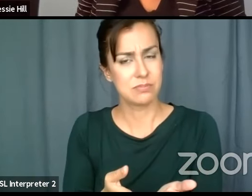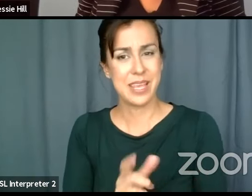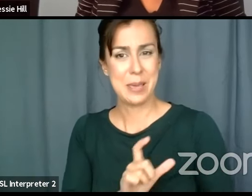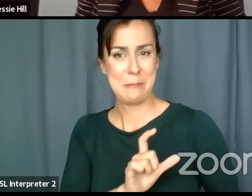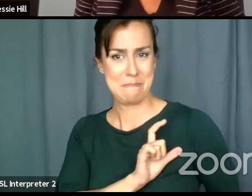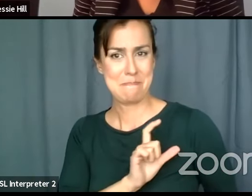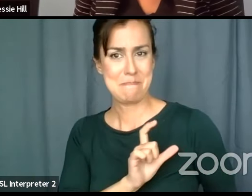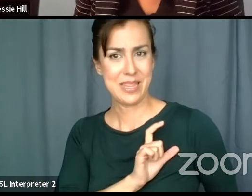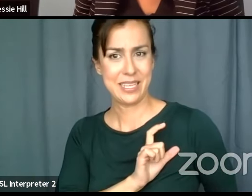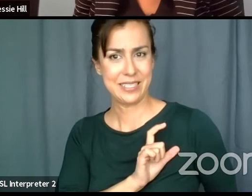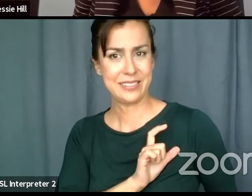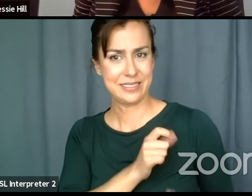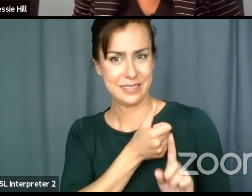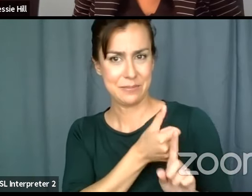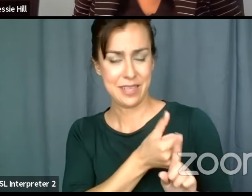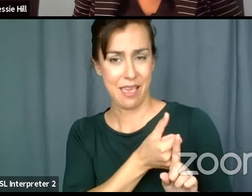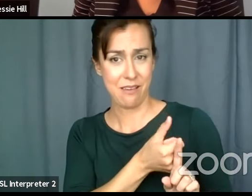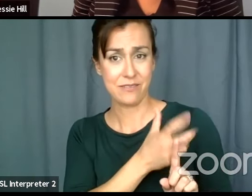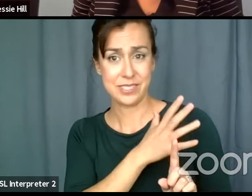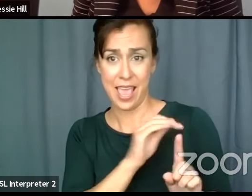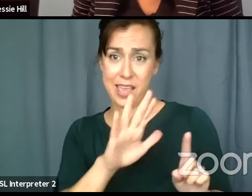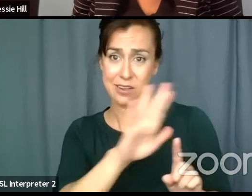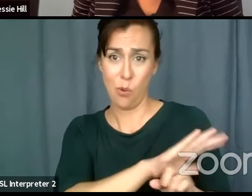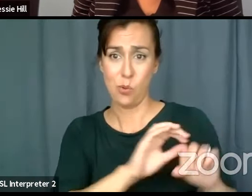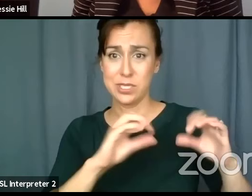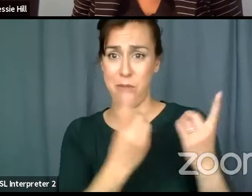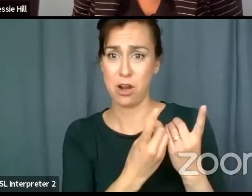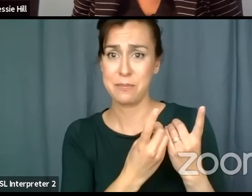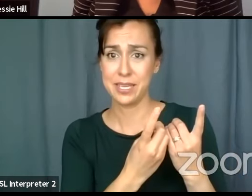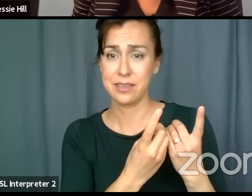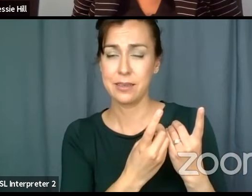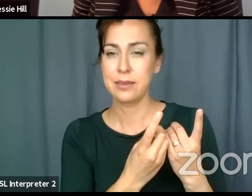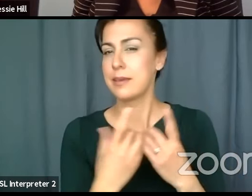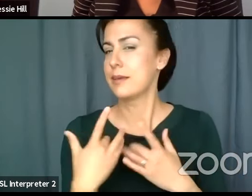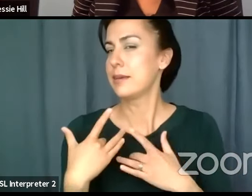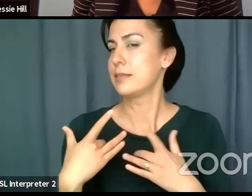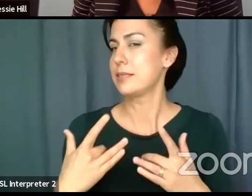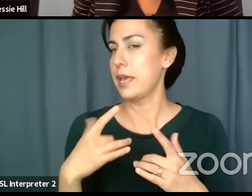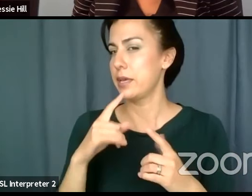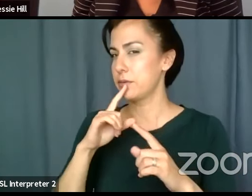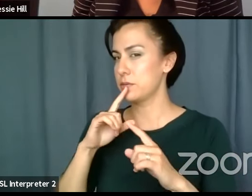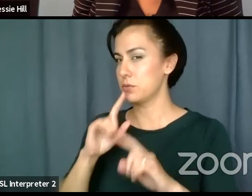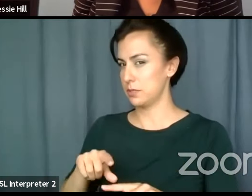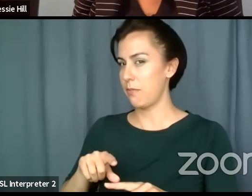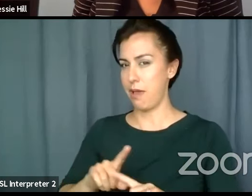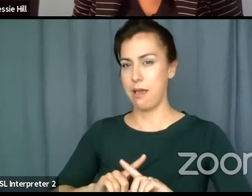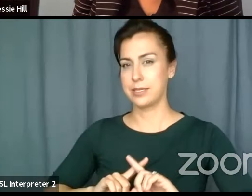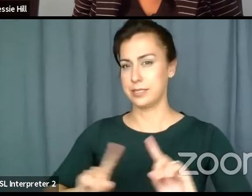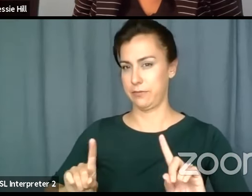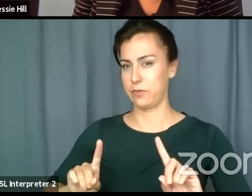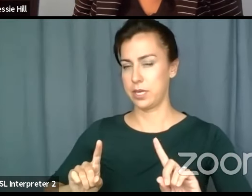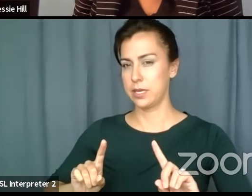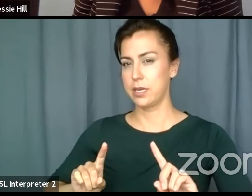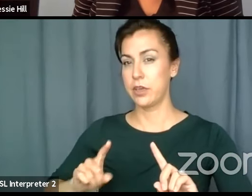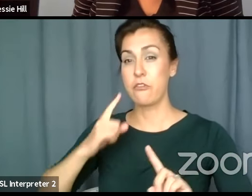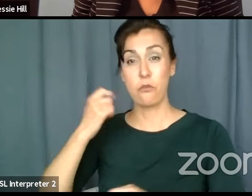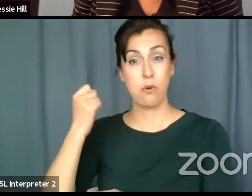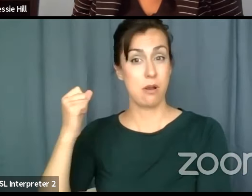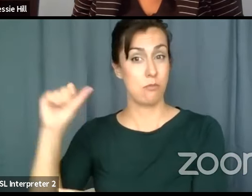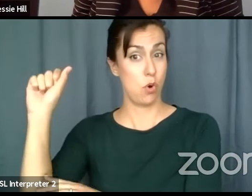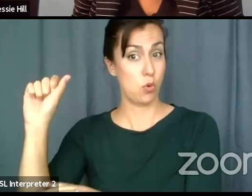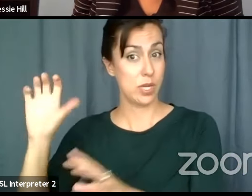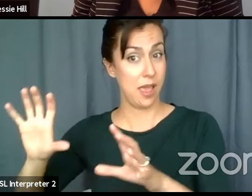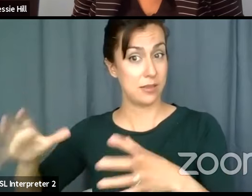officers and police departments tend to react and respond differently to protests